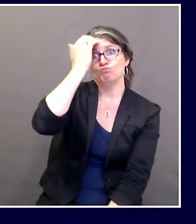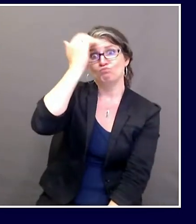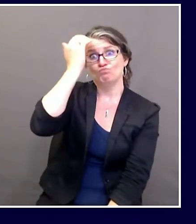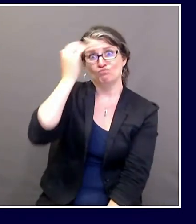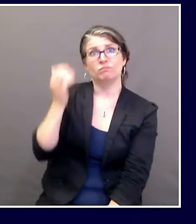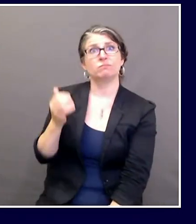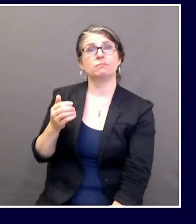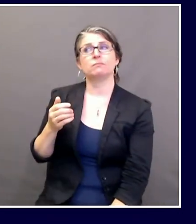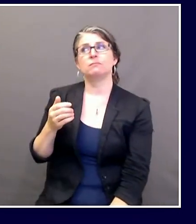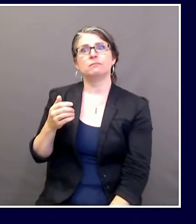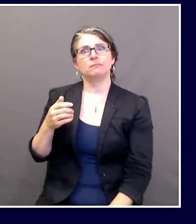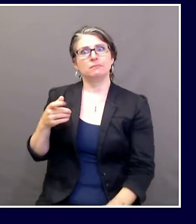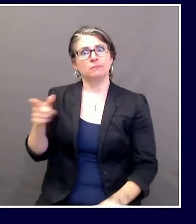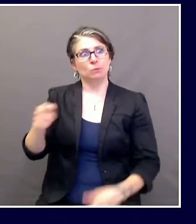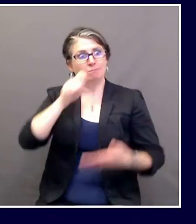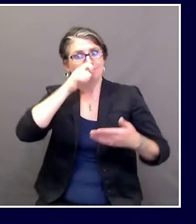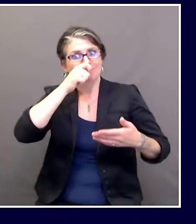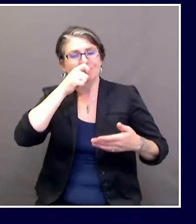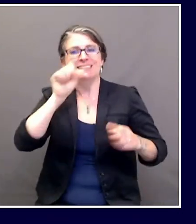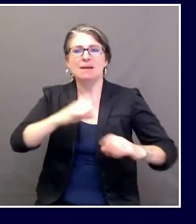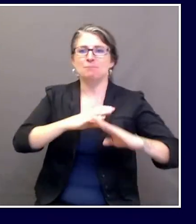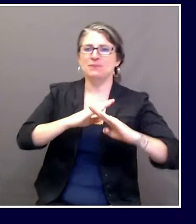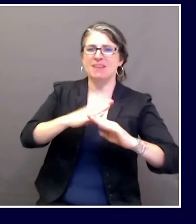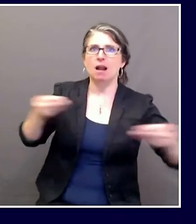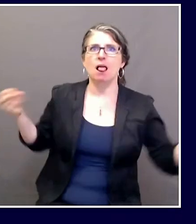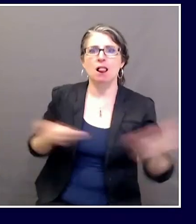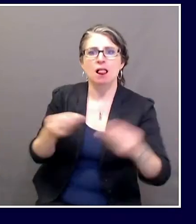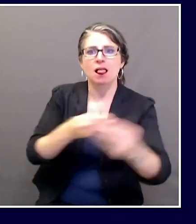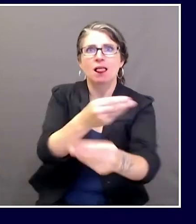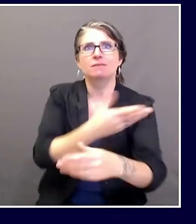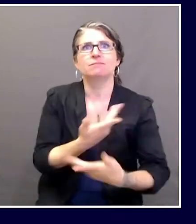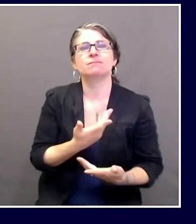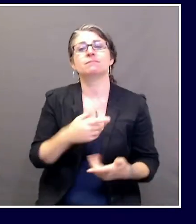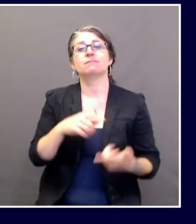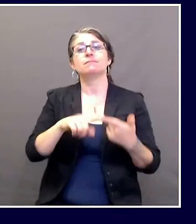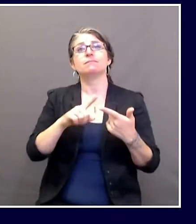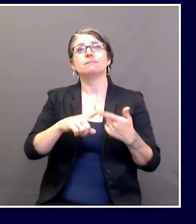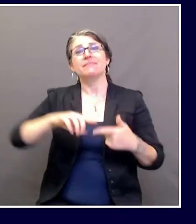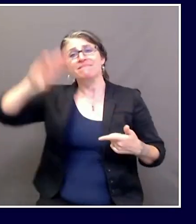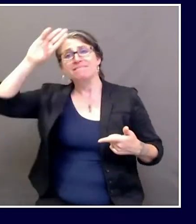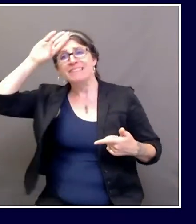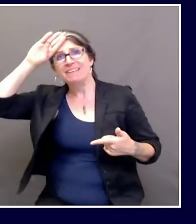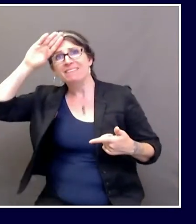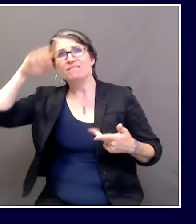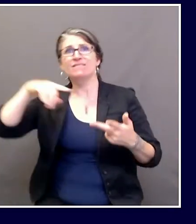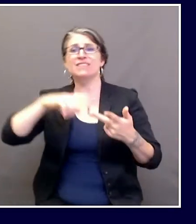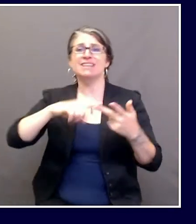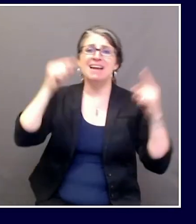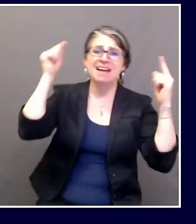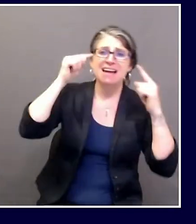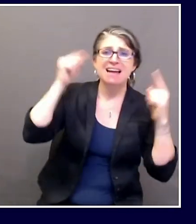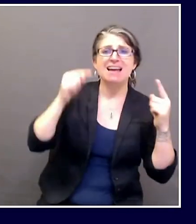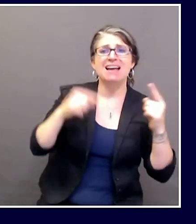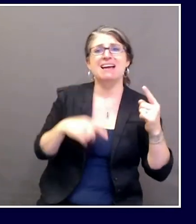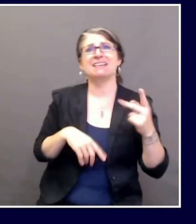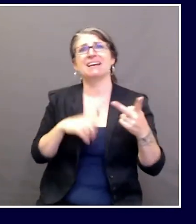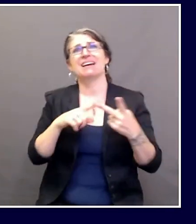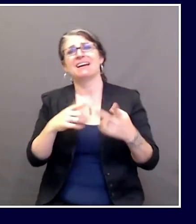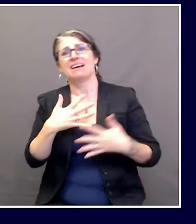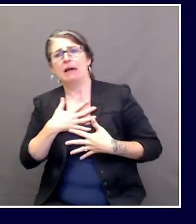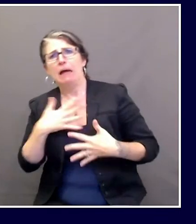fever, headache, chills, fatigue, or difficulty breathing allows you to determine if you have allergies, a common